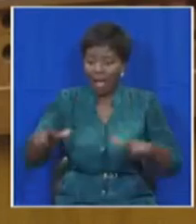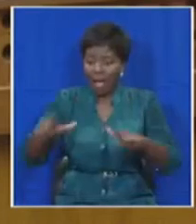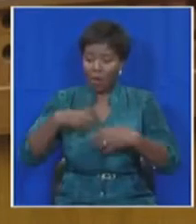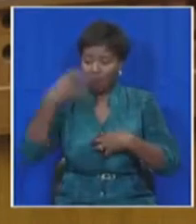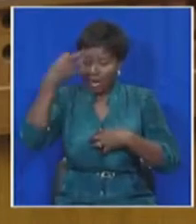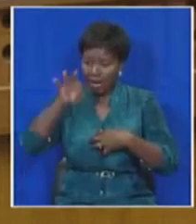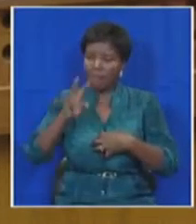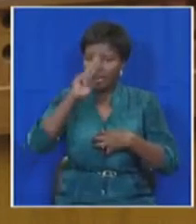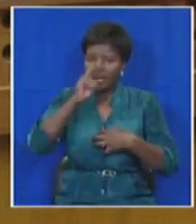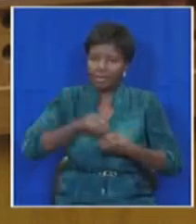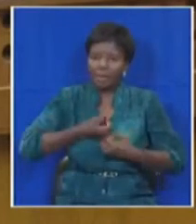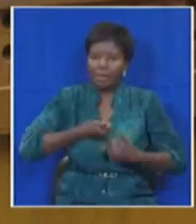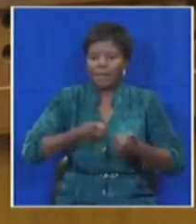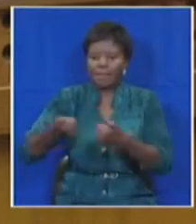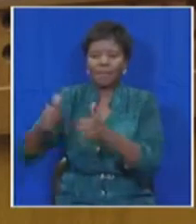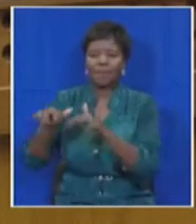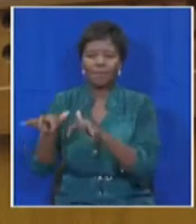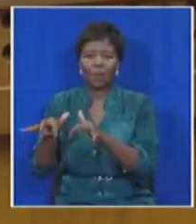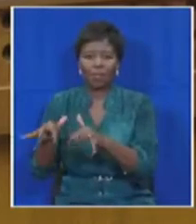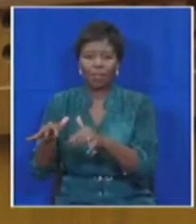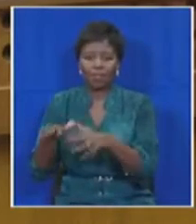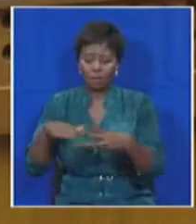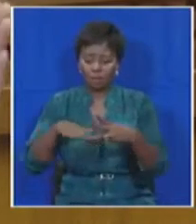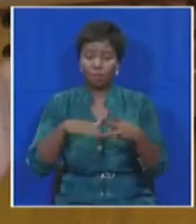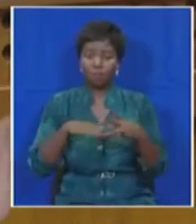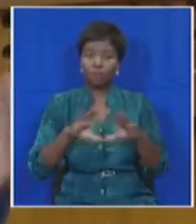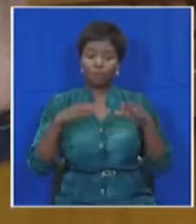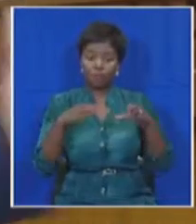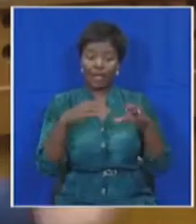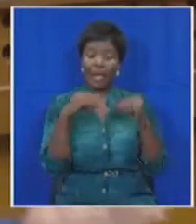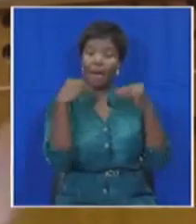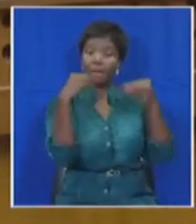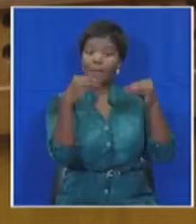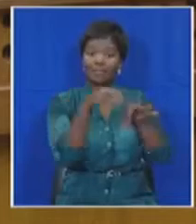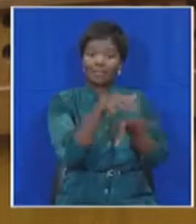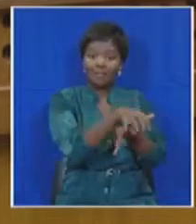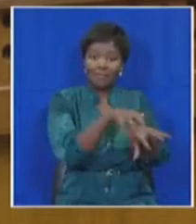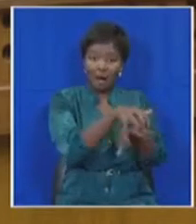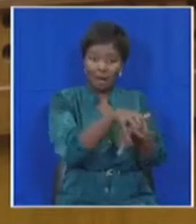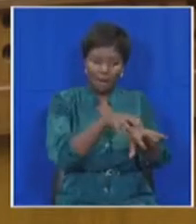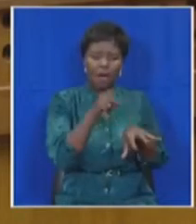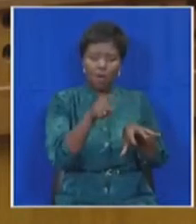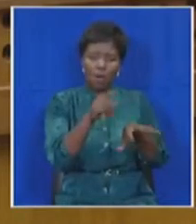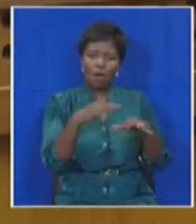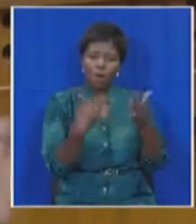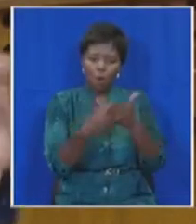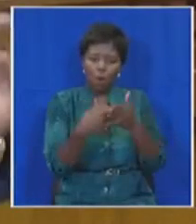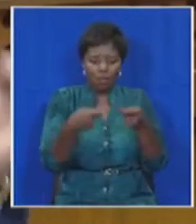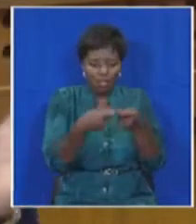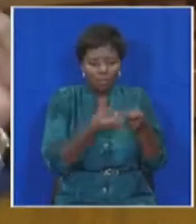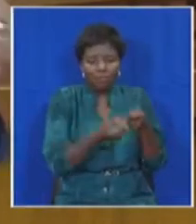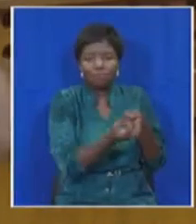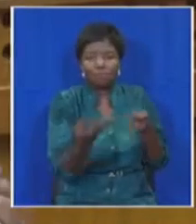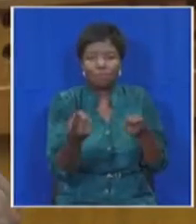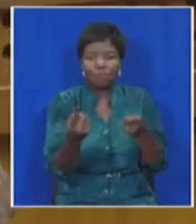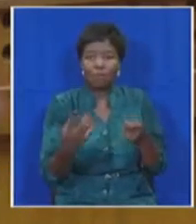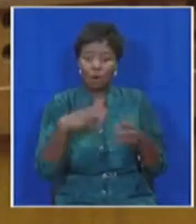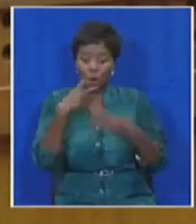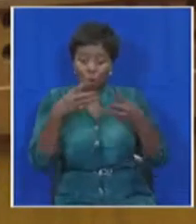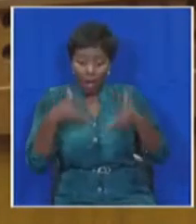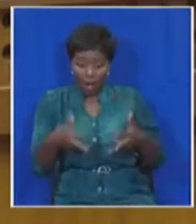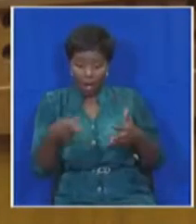redistribution. We will incentivize commercial farmers to establish farm equity schemes where workers share in the ownership of